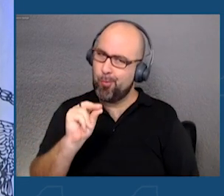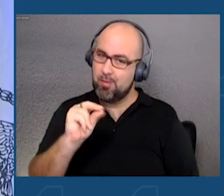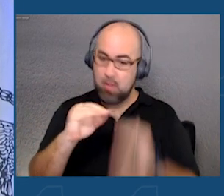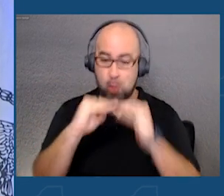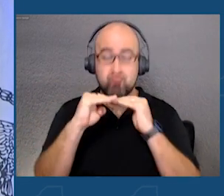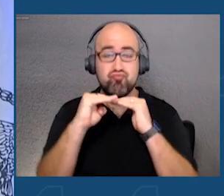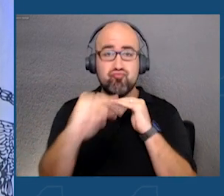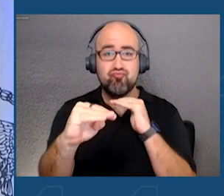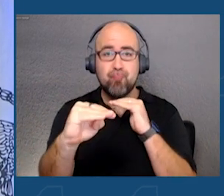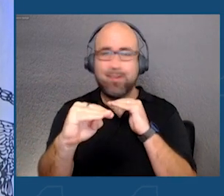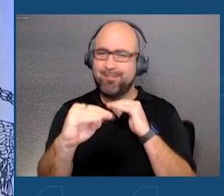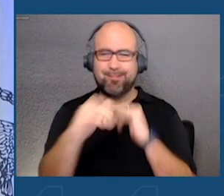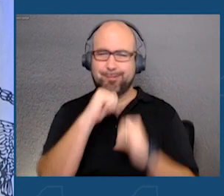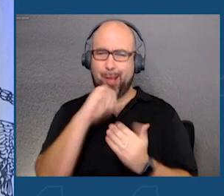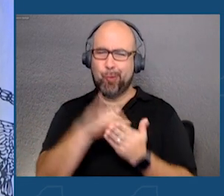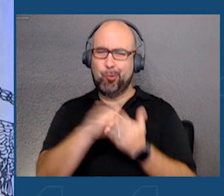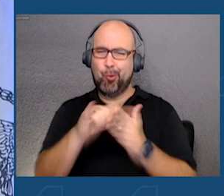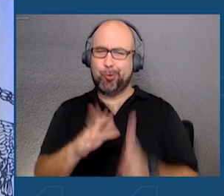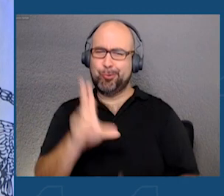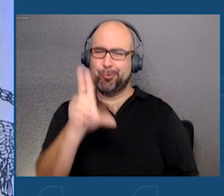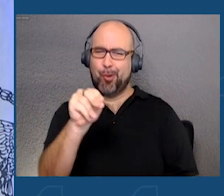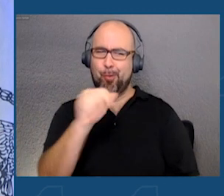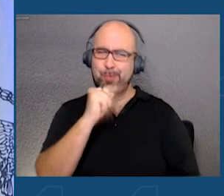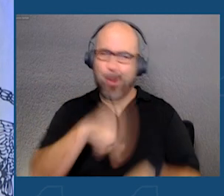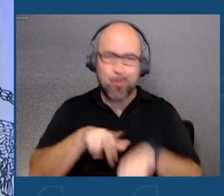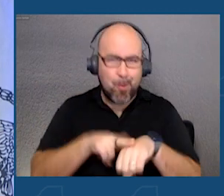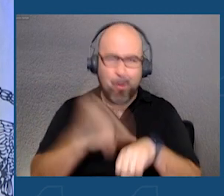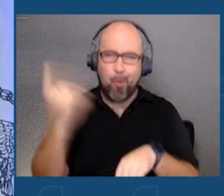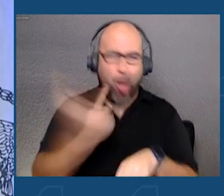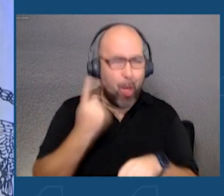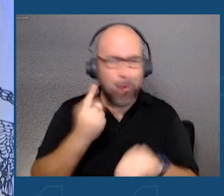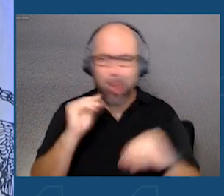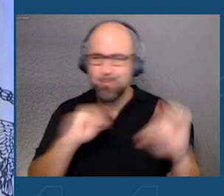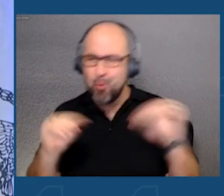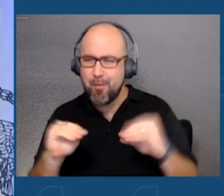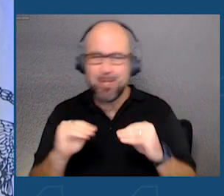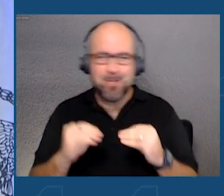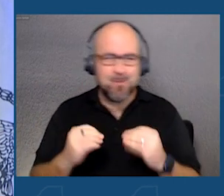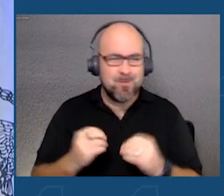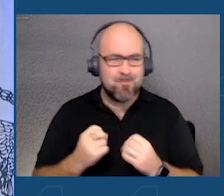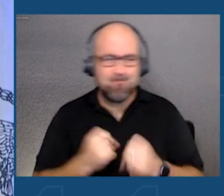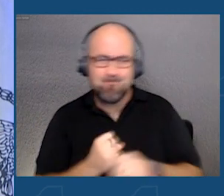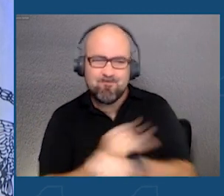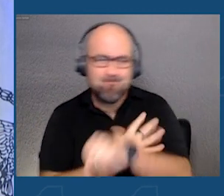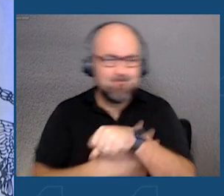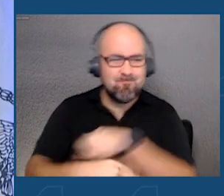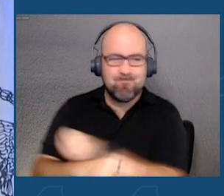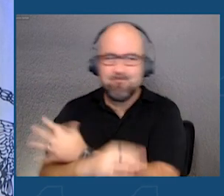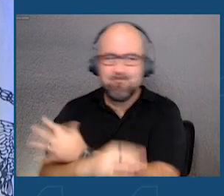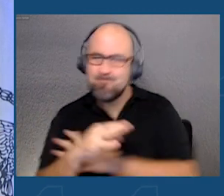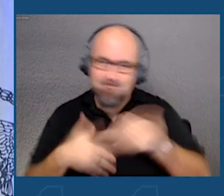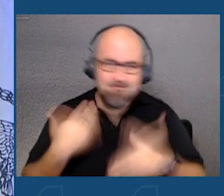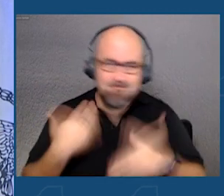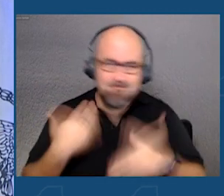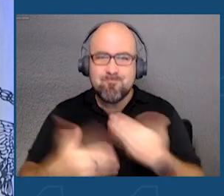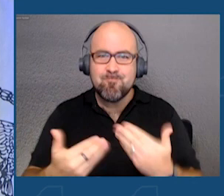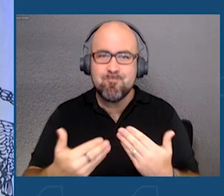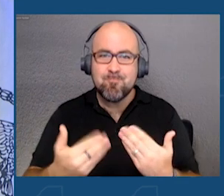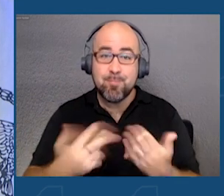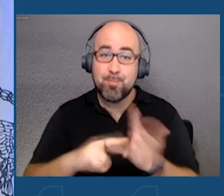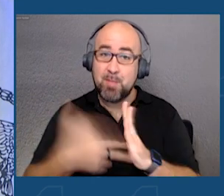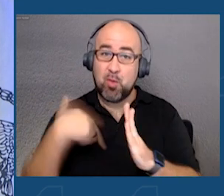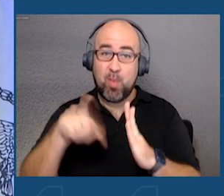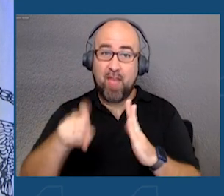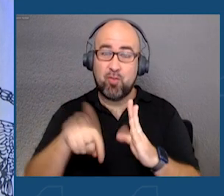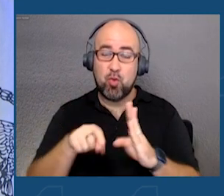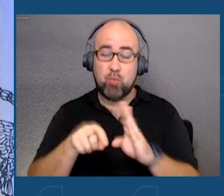New Yorkers. We're always on the move. We like the energy, constant motion. So we have to break away.